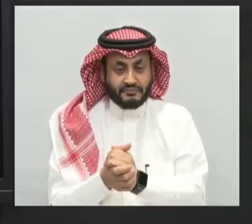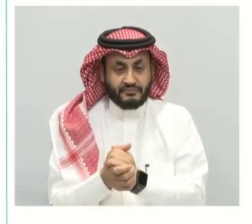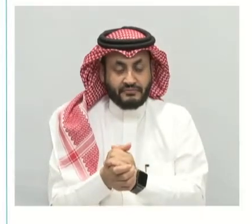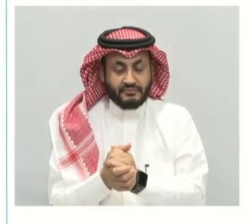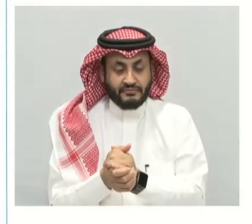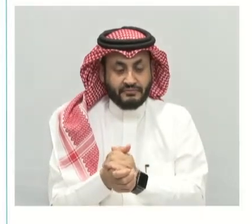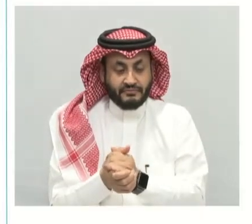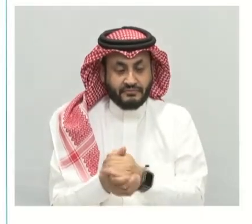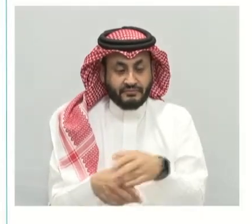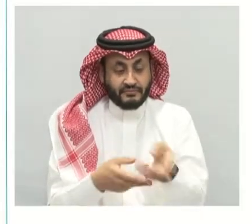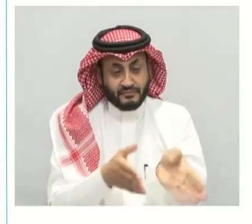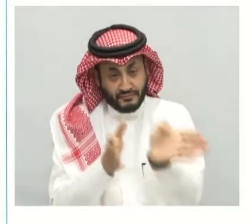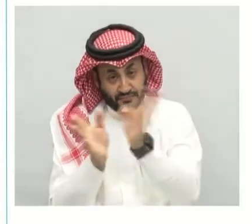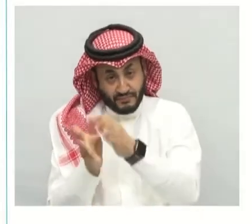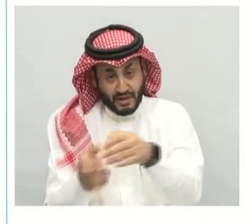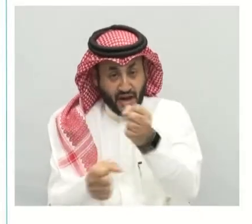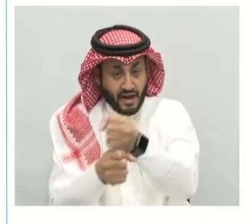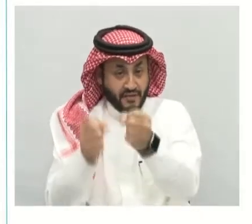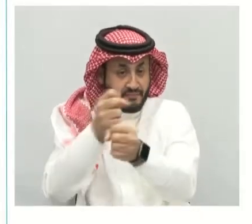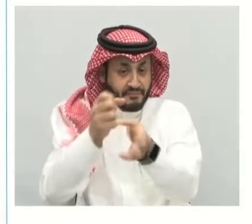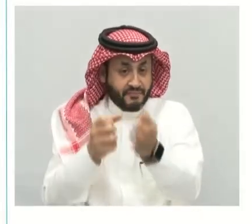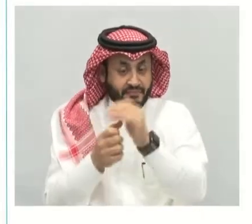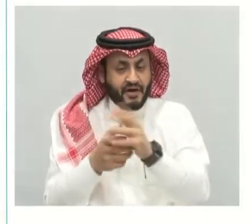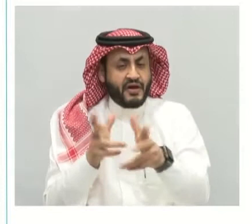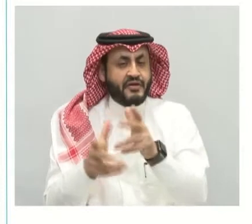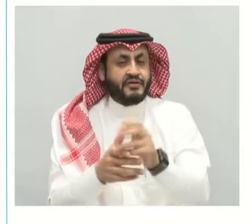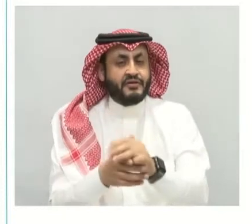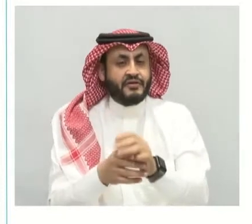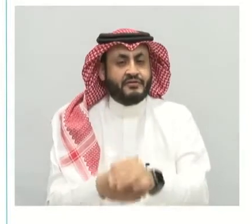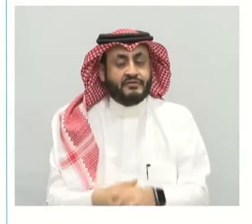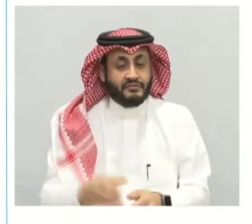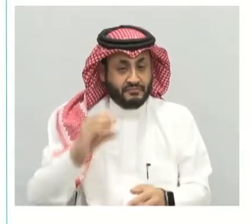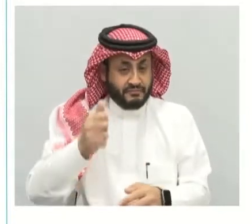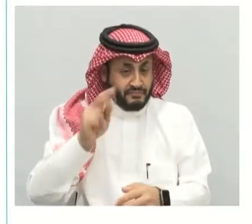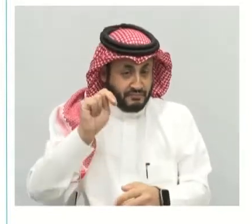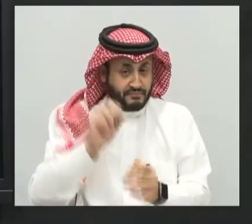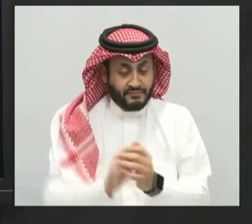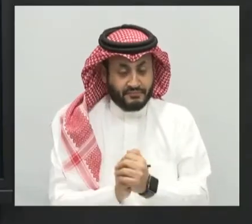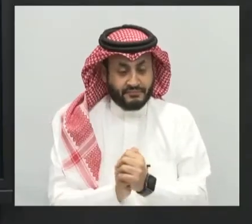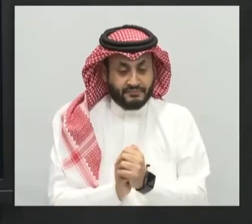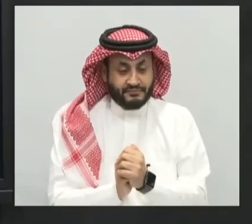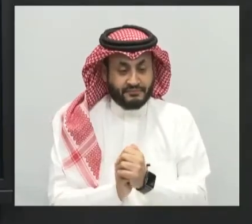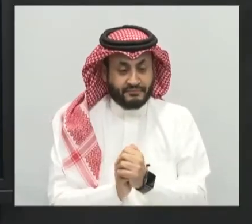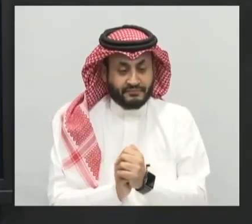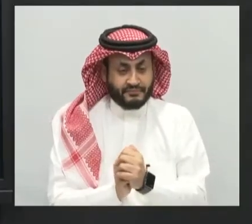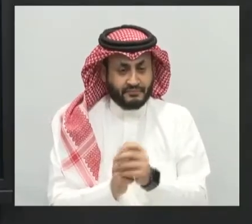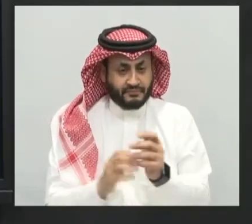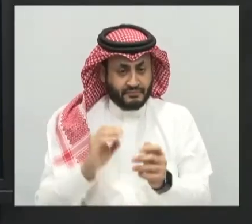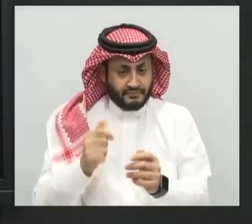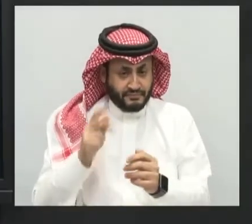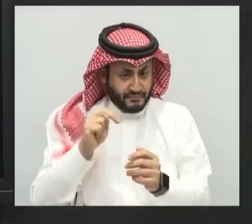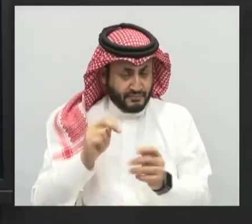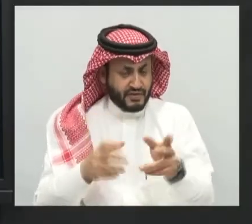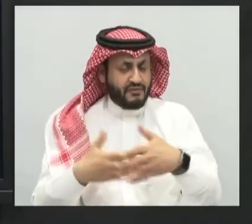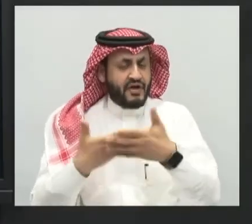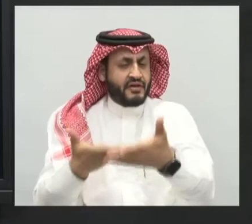place. And also in the grammar, we have talked about model can. And we said that we use the model can to